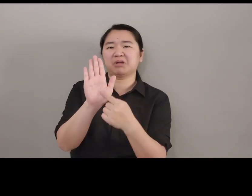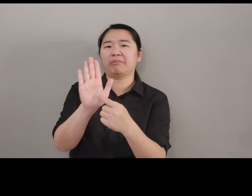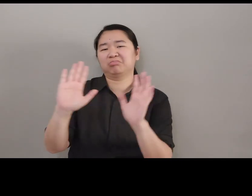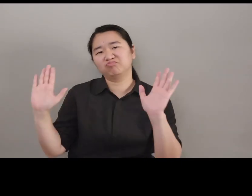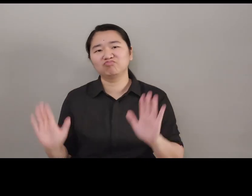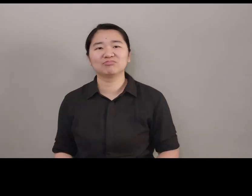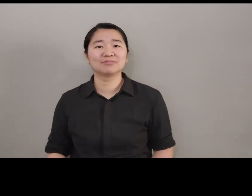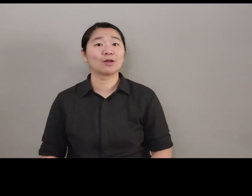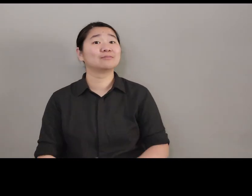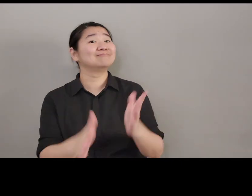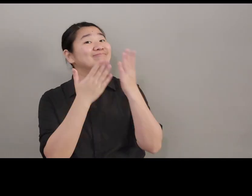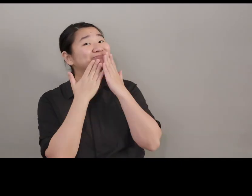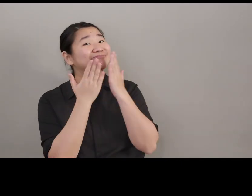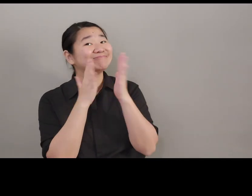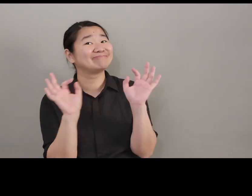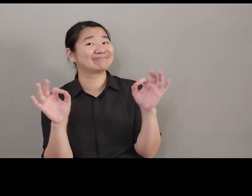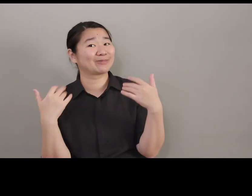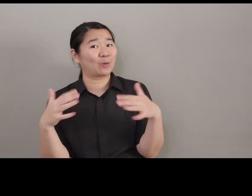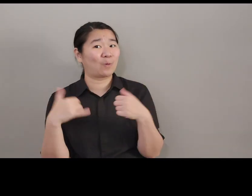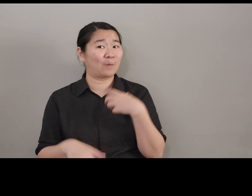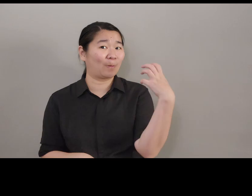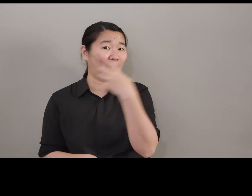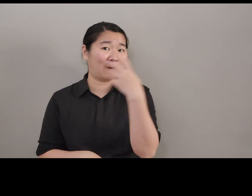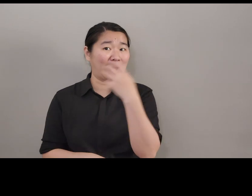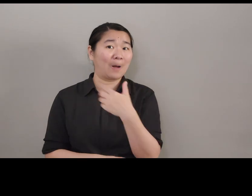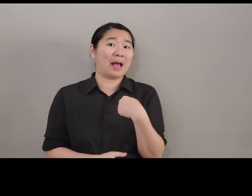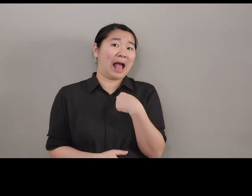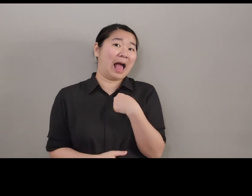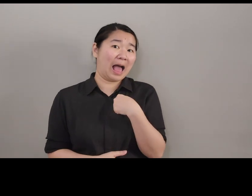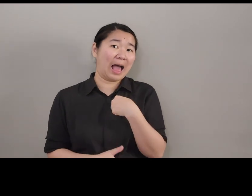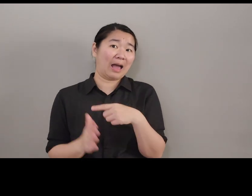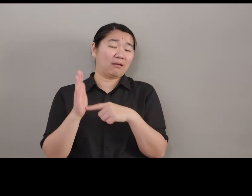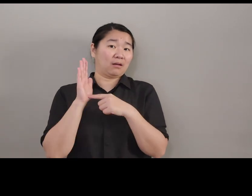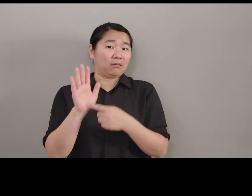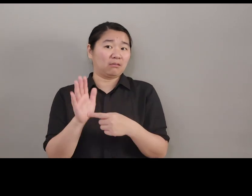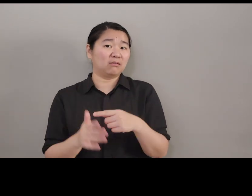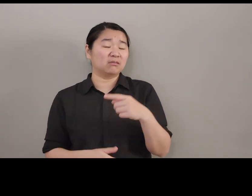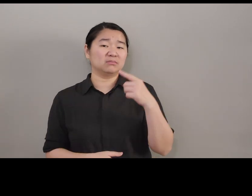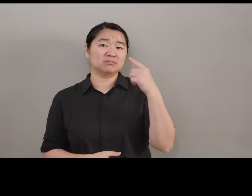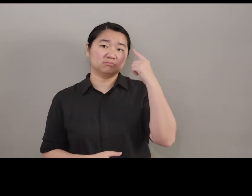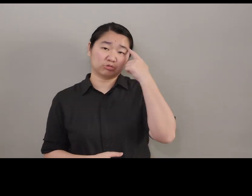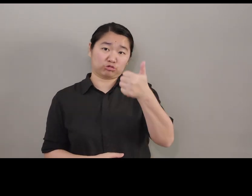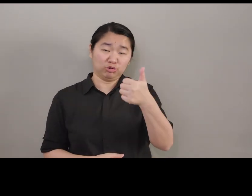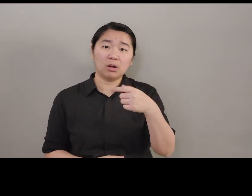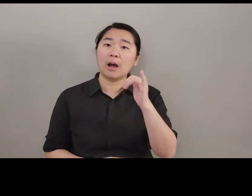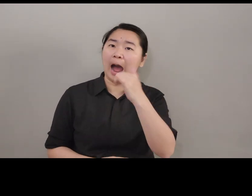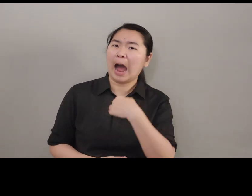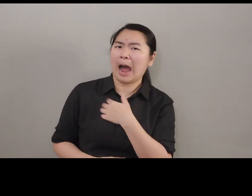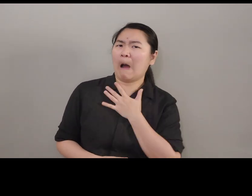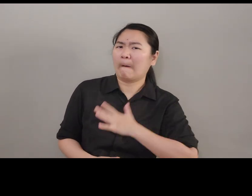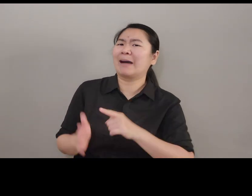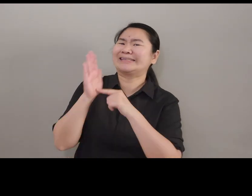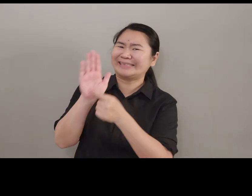see how. One more thing, I really do need to emphasize this because otherwise you will say it. This is a solution by Deque, but other